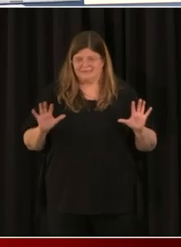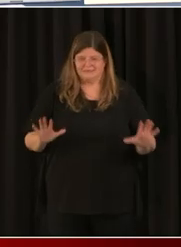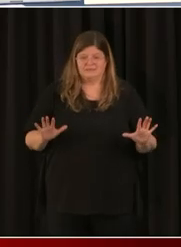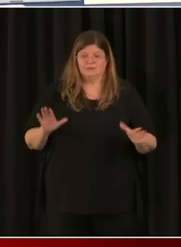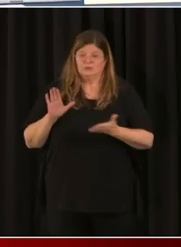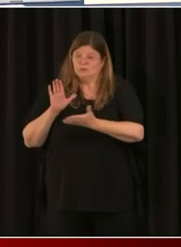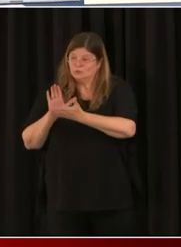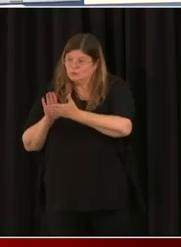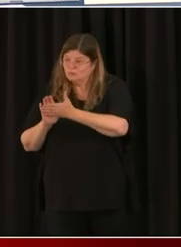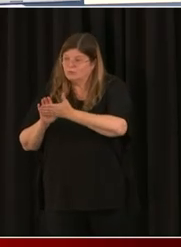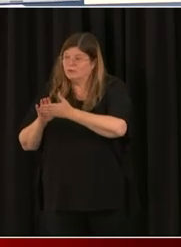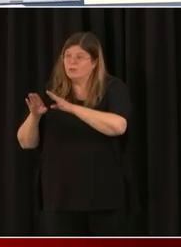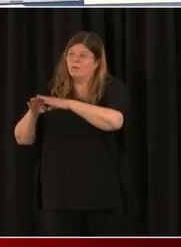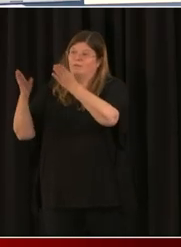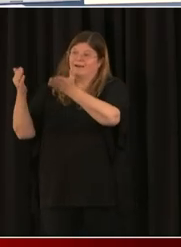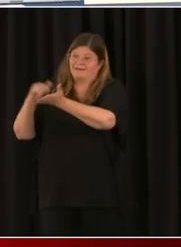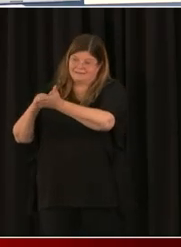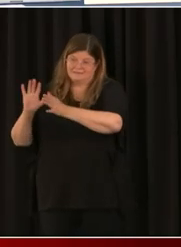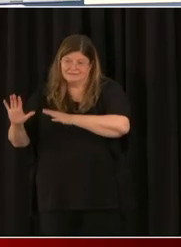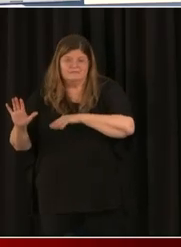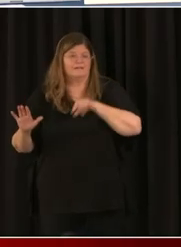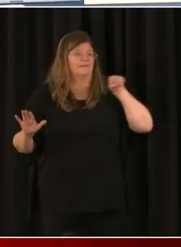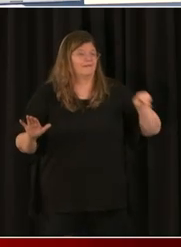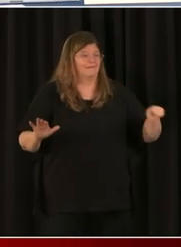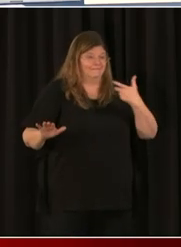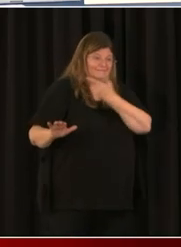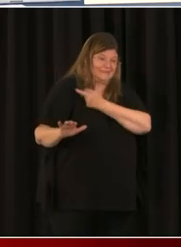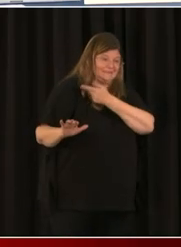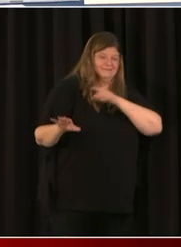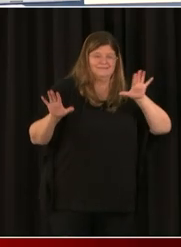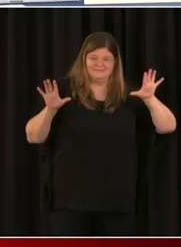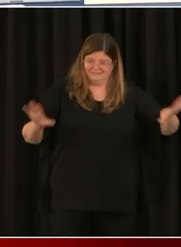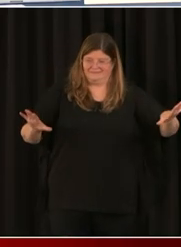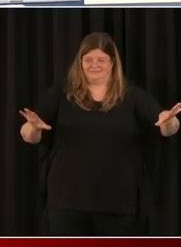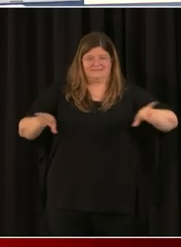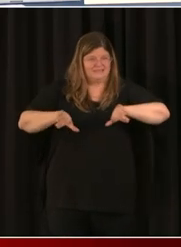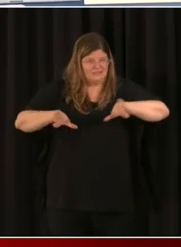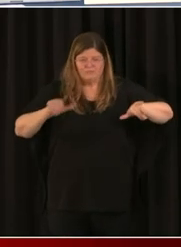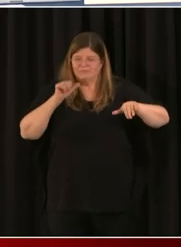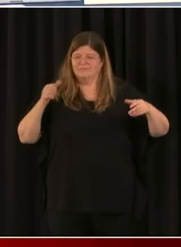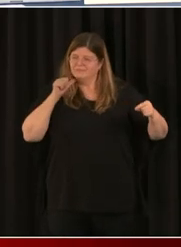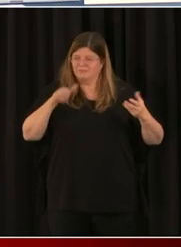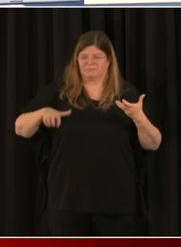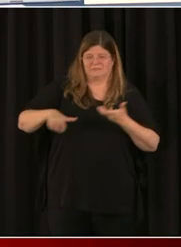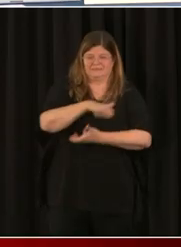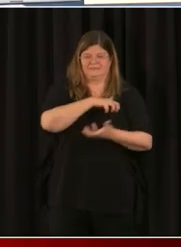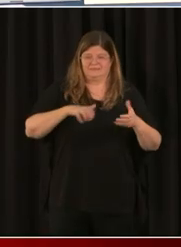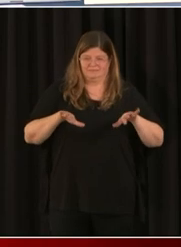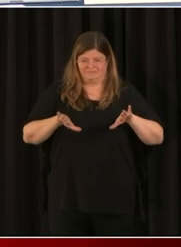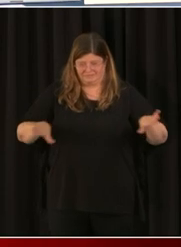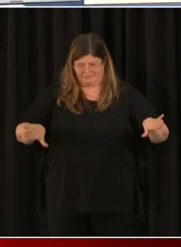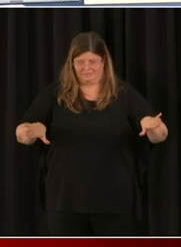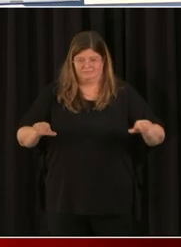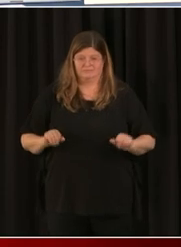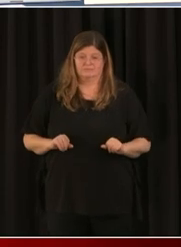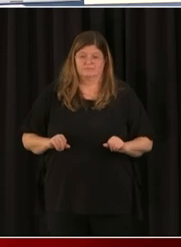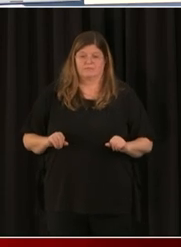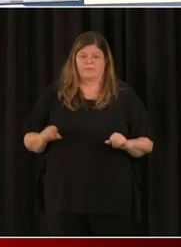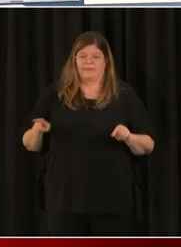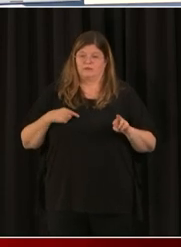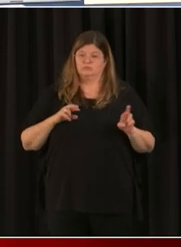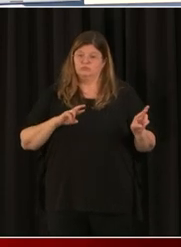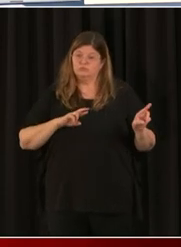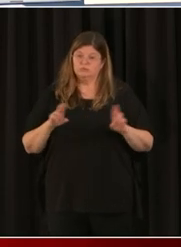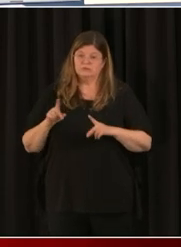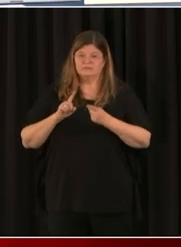have coverage that eventually helps us to achieve herd immunity in this pandemic. But we're not at a place where we need to